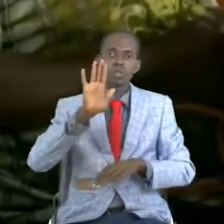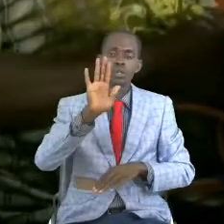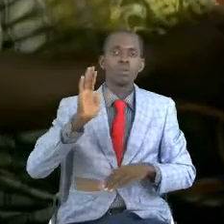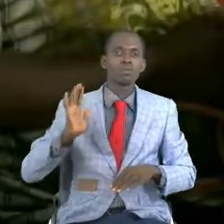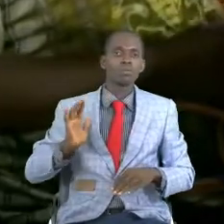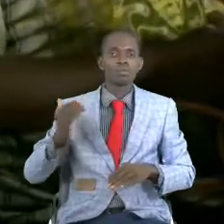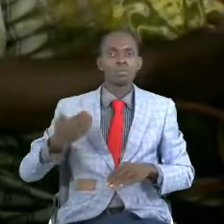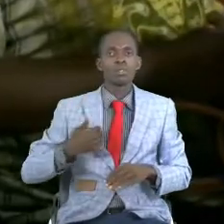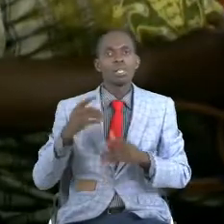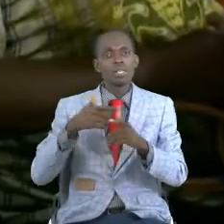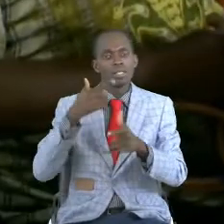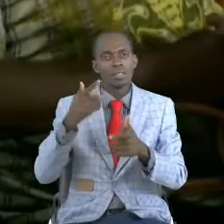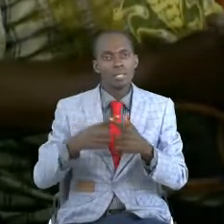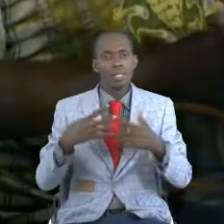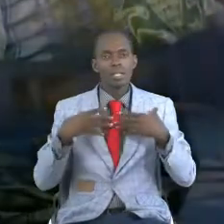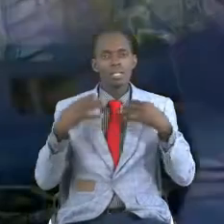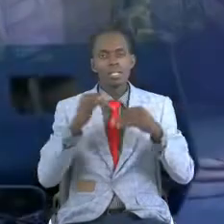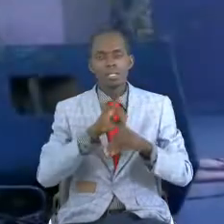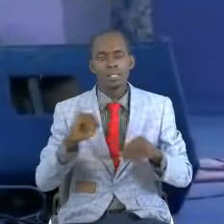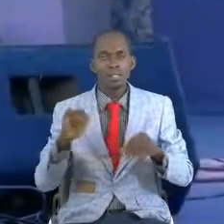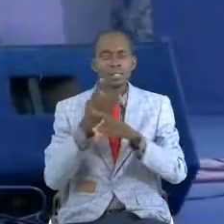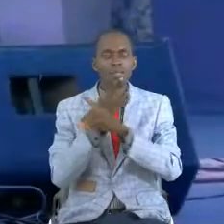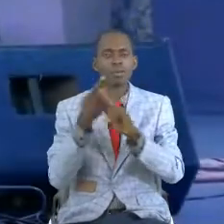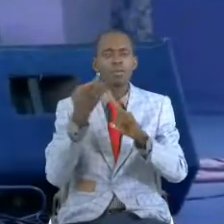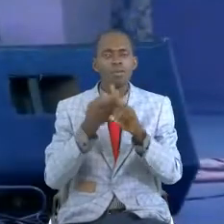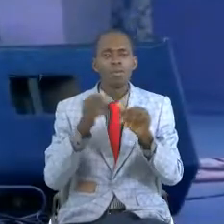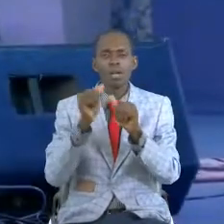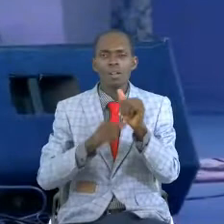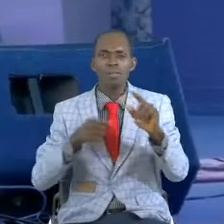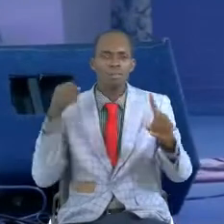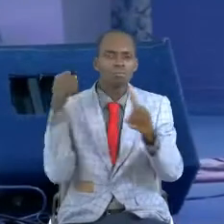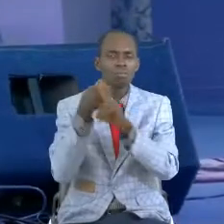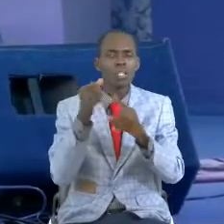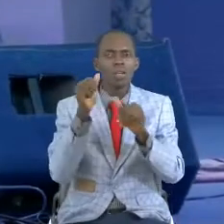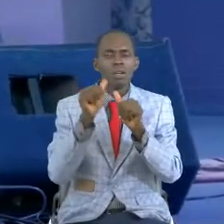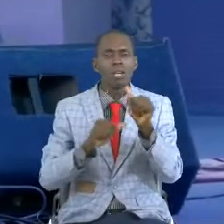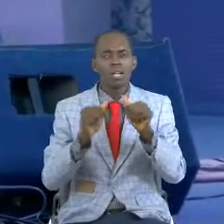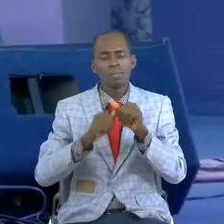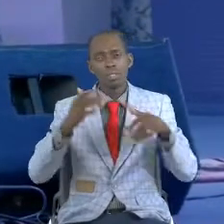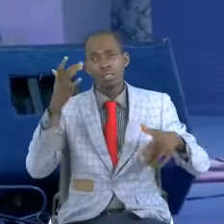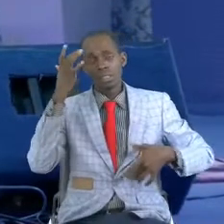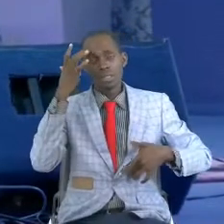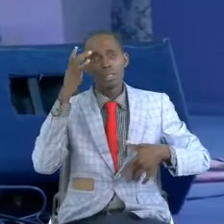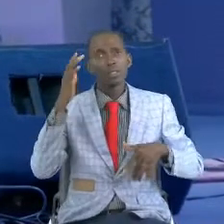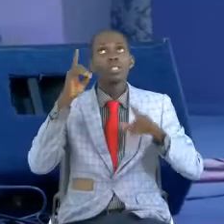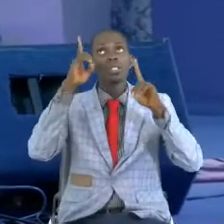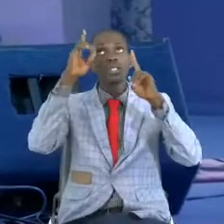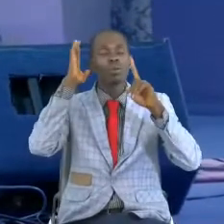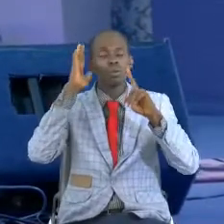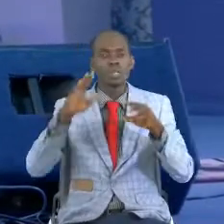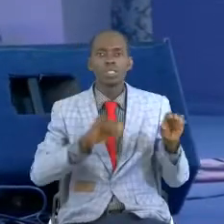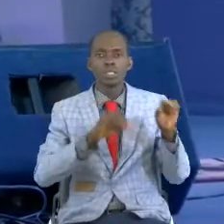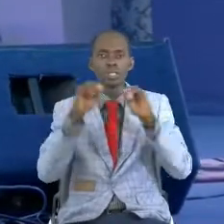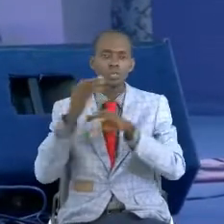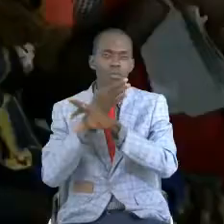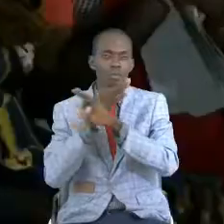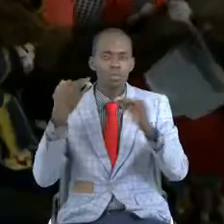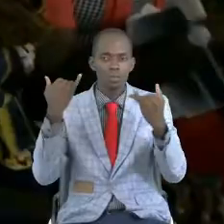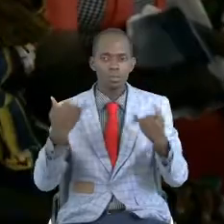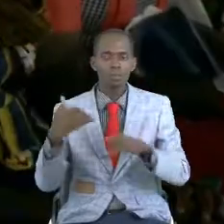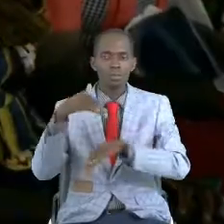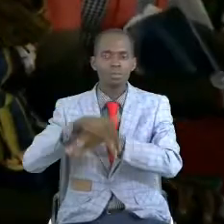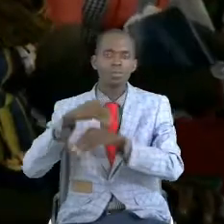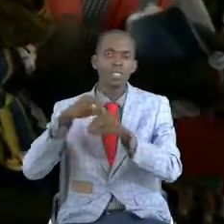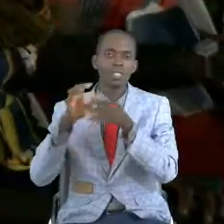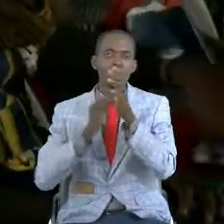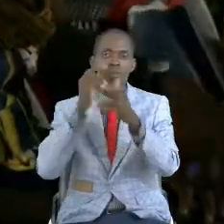healing, deliverance from every attack and from every disease is going to set you free tonight in Jesus'